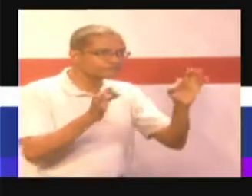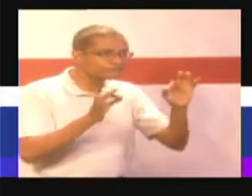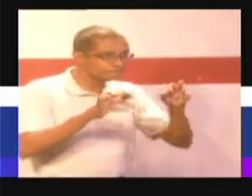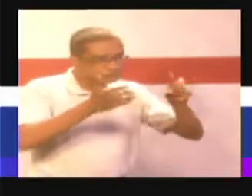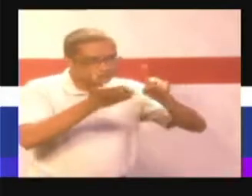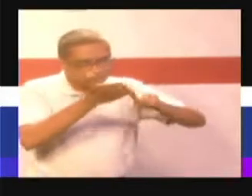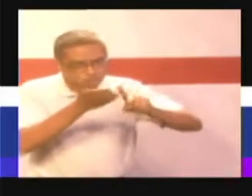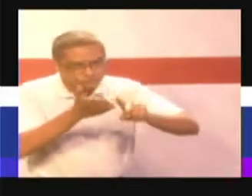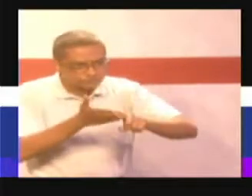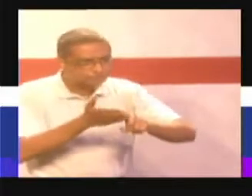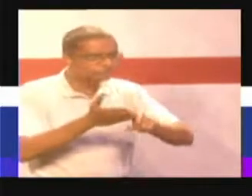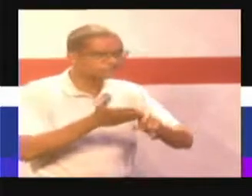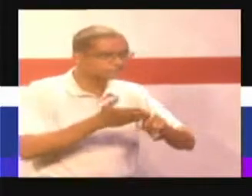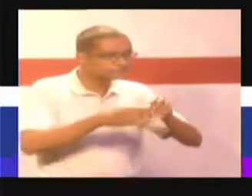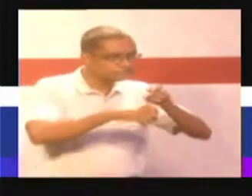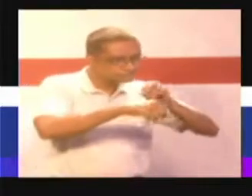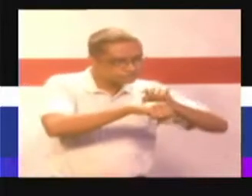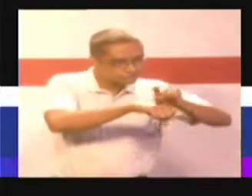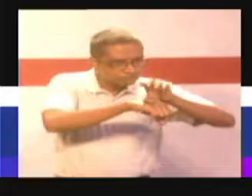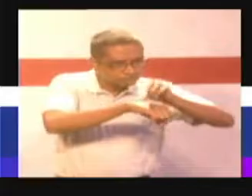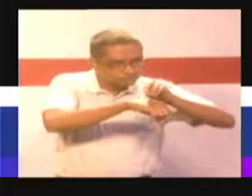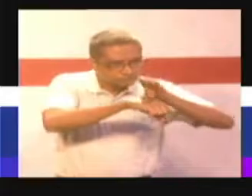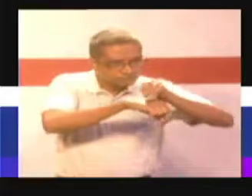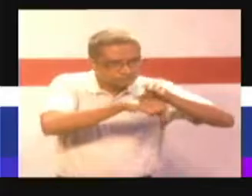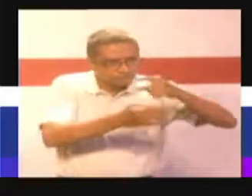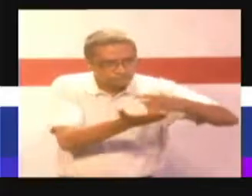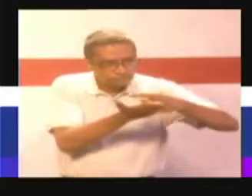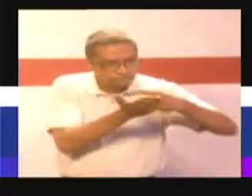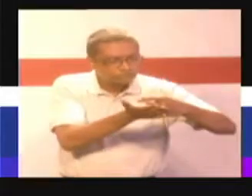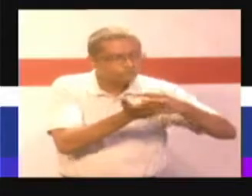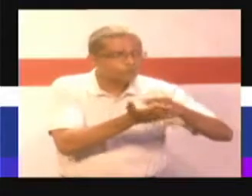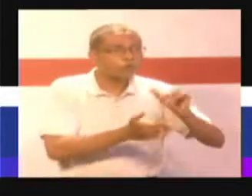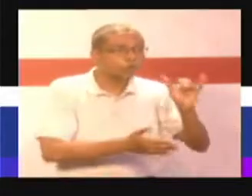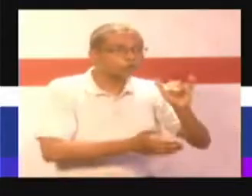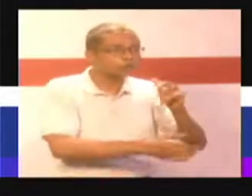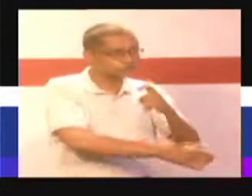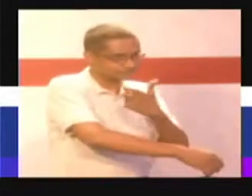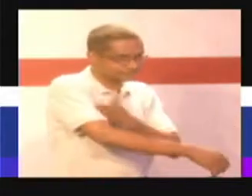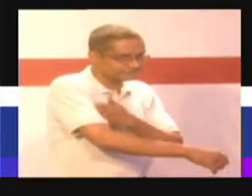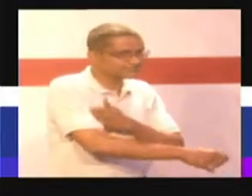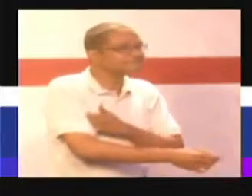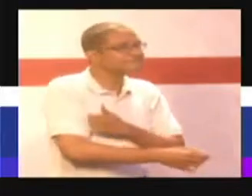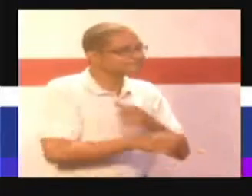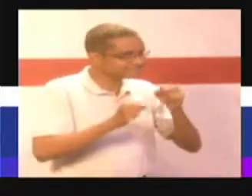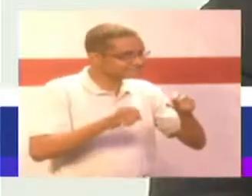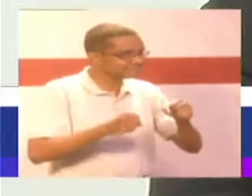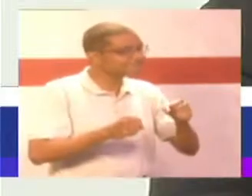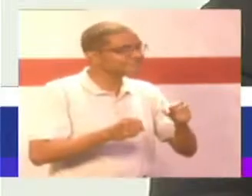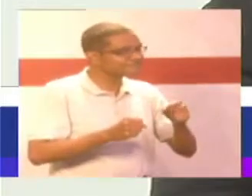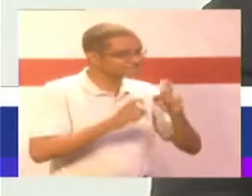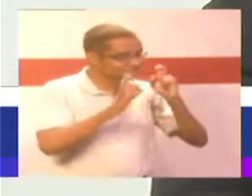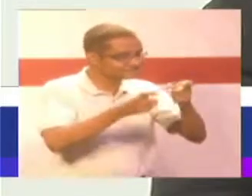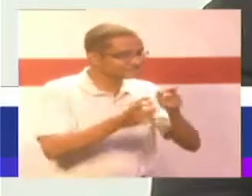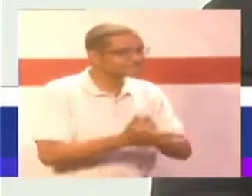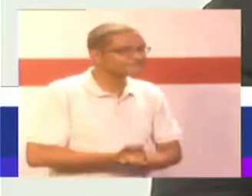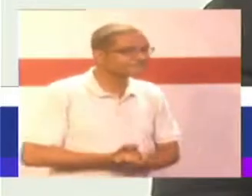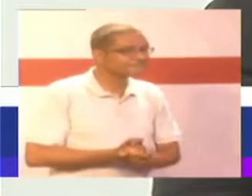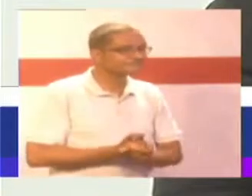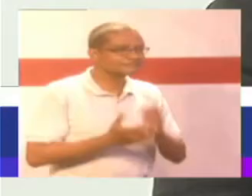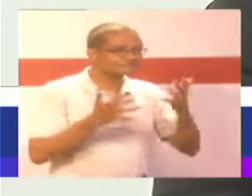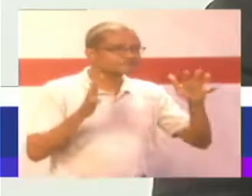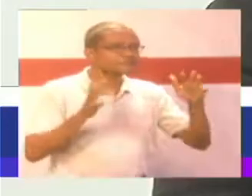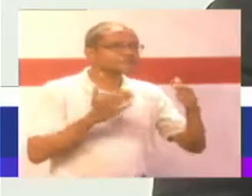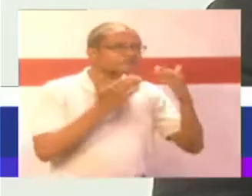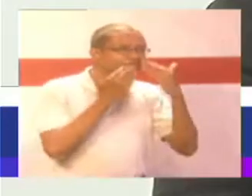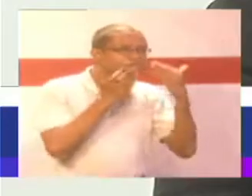health consultations, and vaccinations will also be available. So that's all for now. Thank